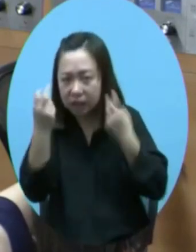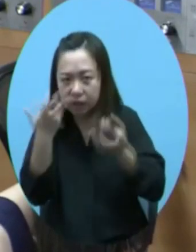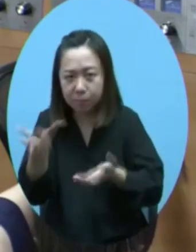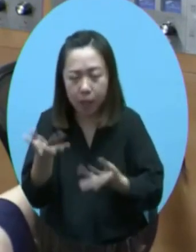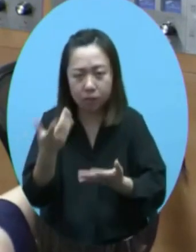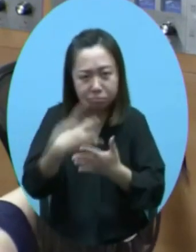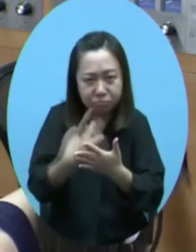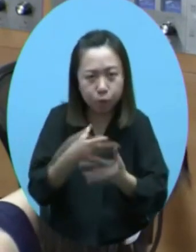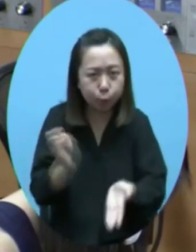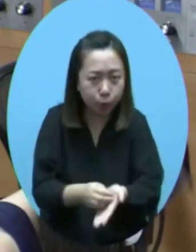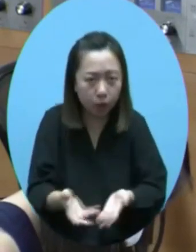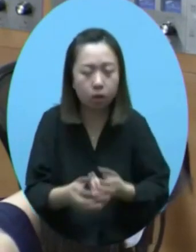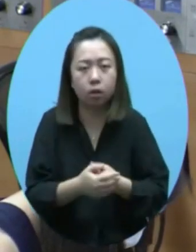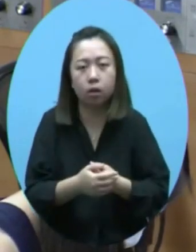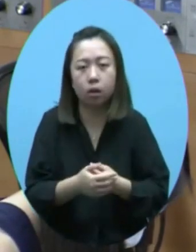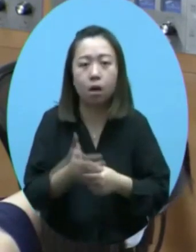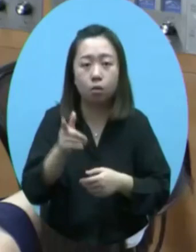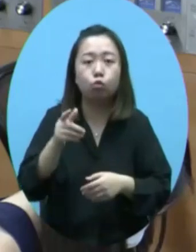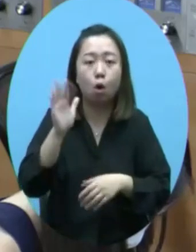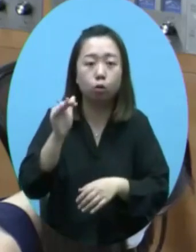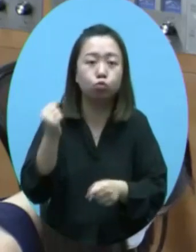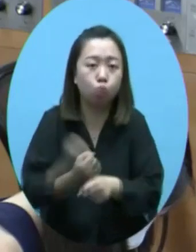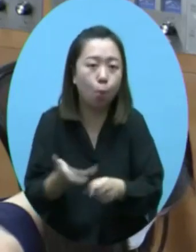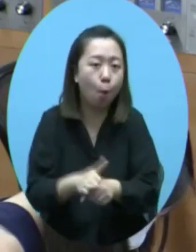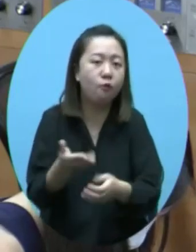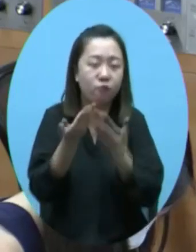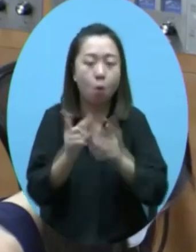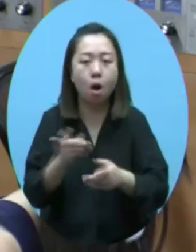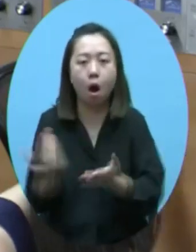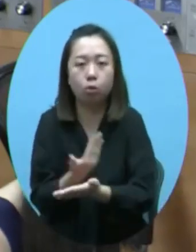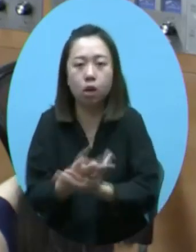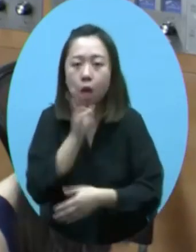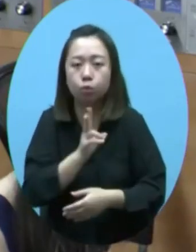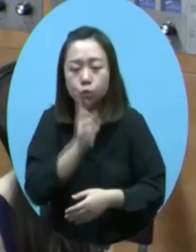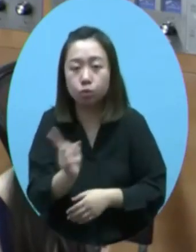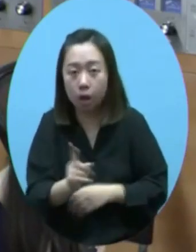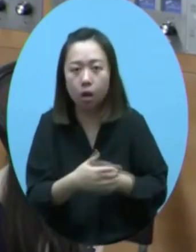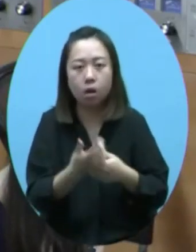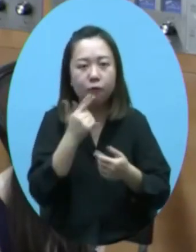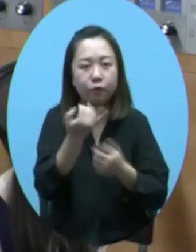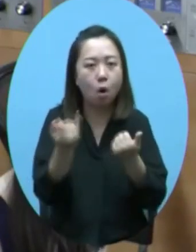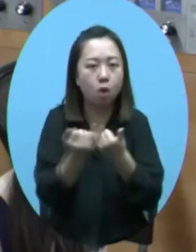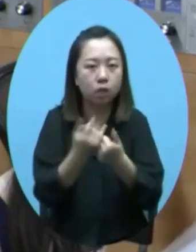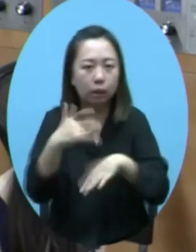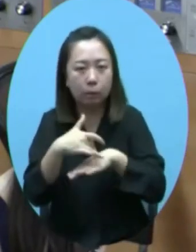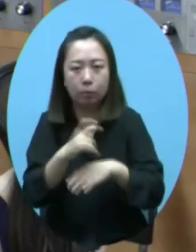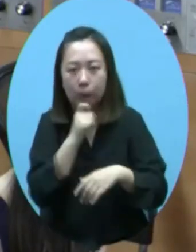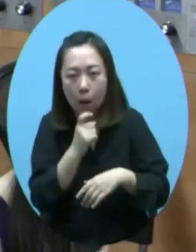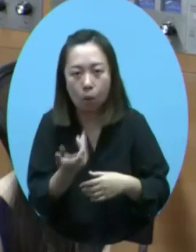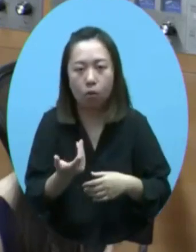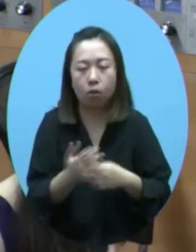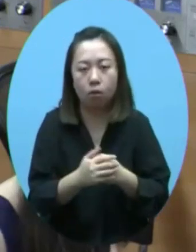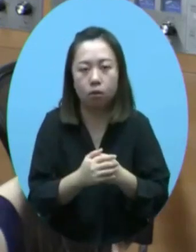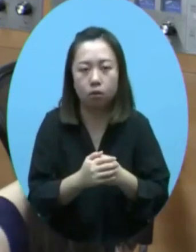So what recommendations or criteria for let the school decide whether to carry exams or make up classes? And for